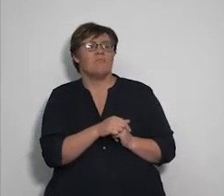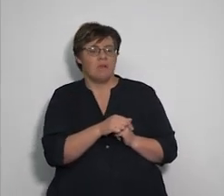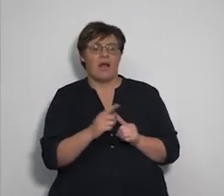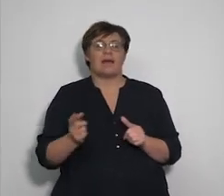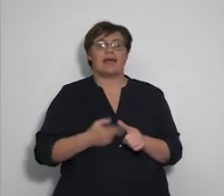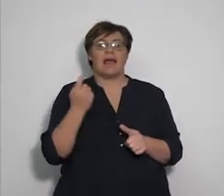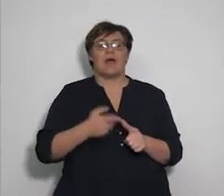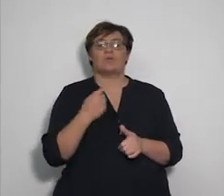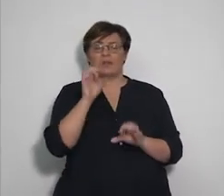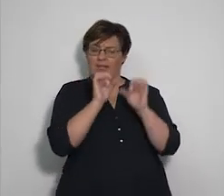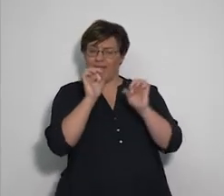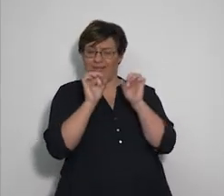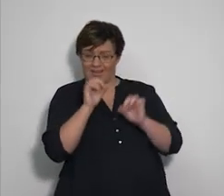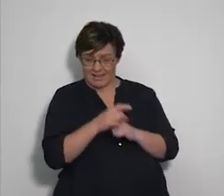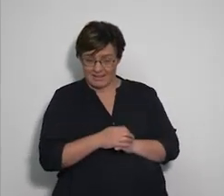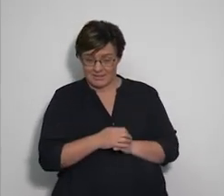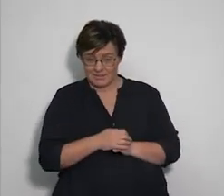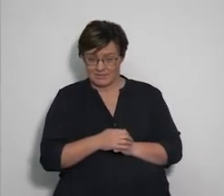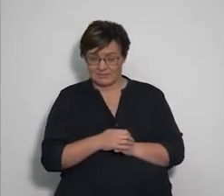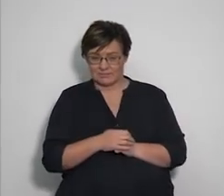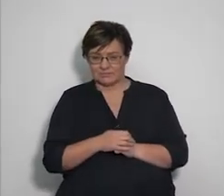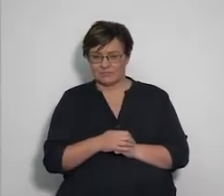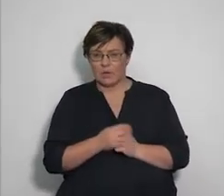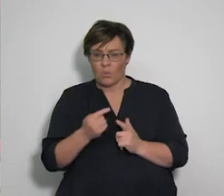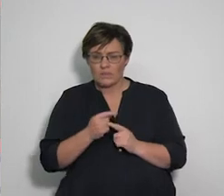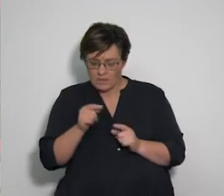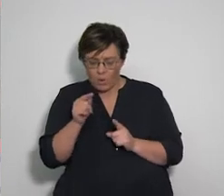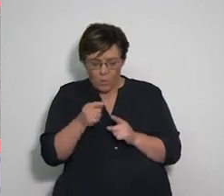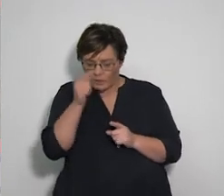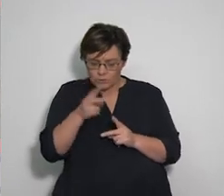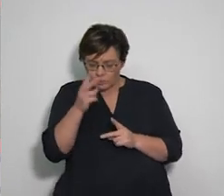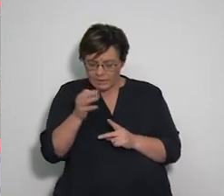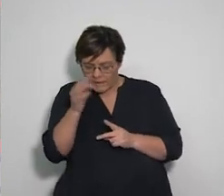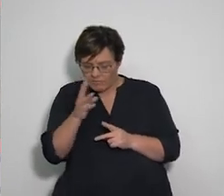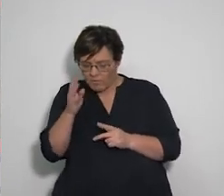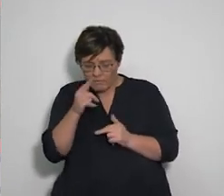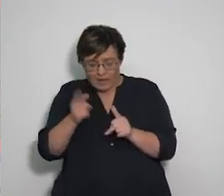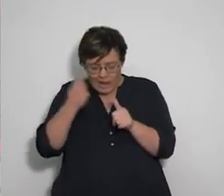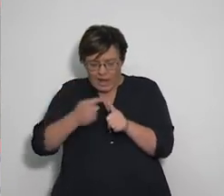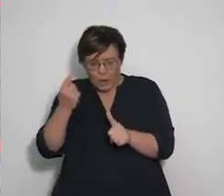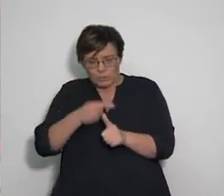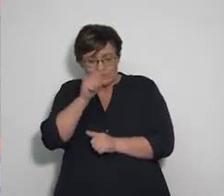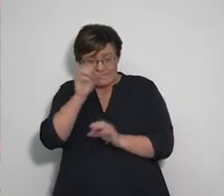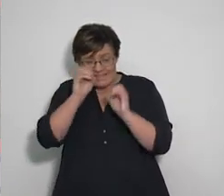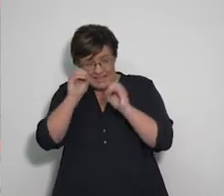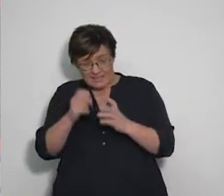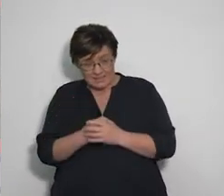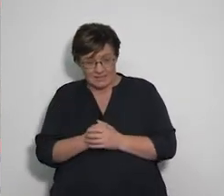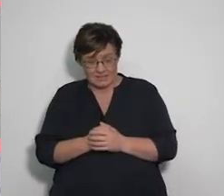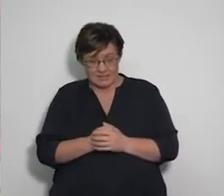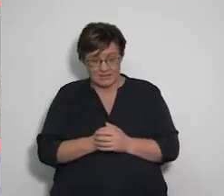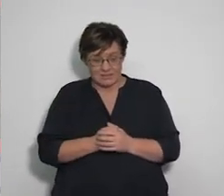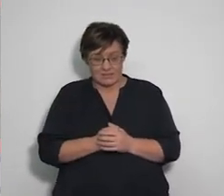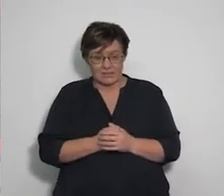was counting those little yeast cells. We're actually sitting going 1, 2, 3, 4, we're counting those